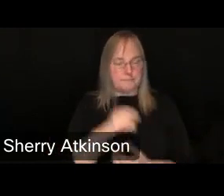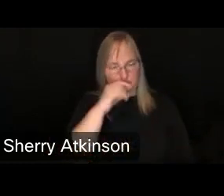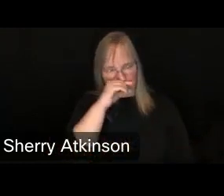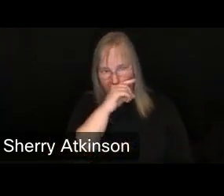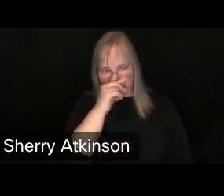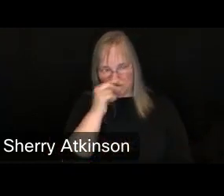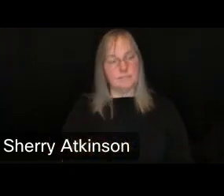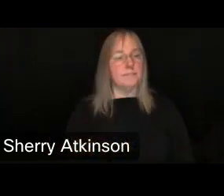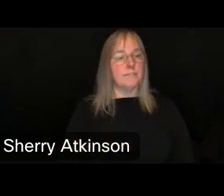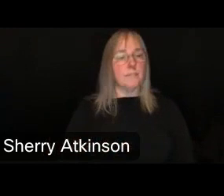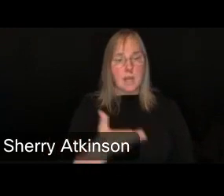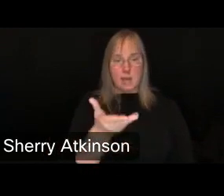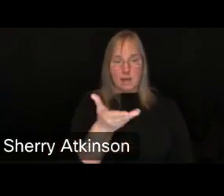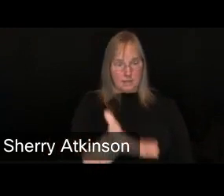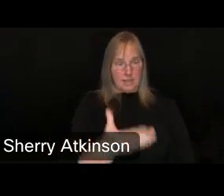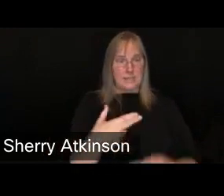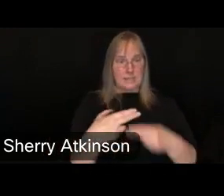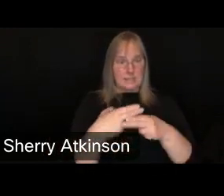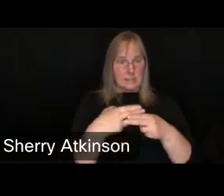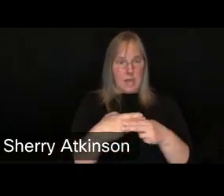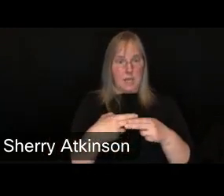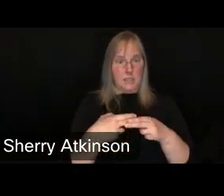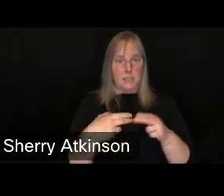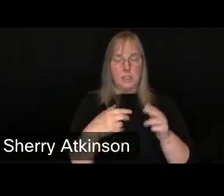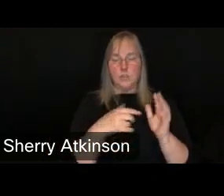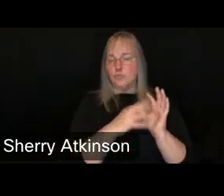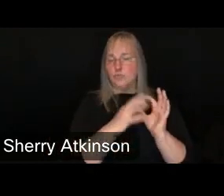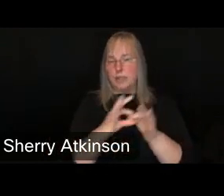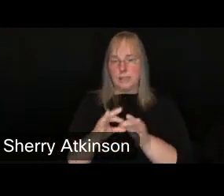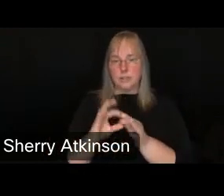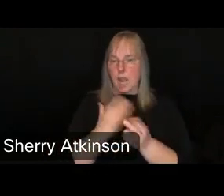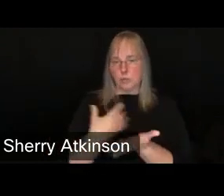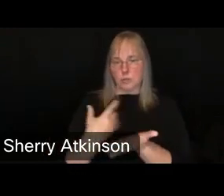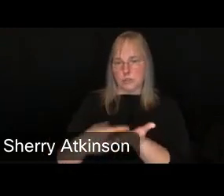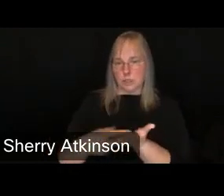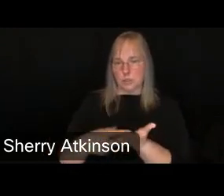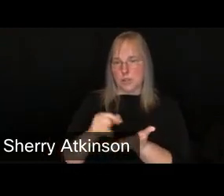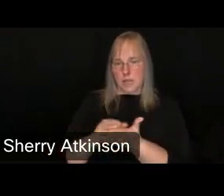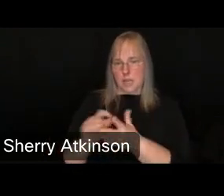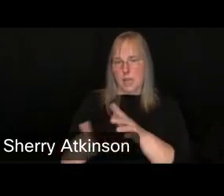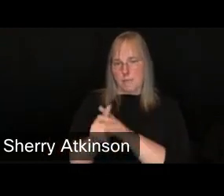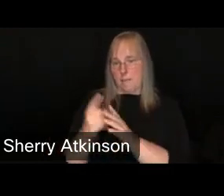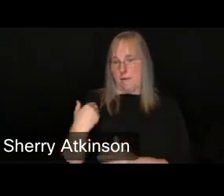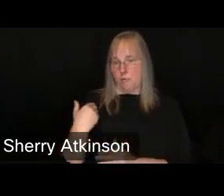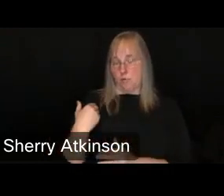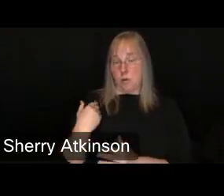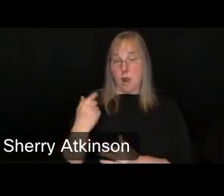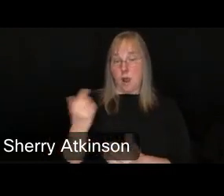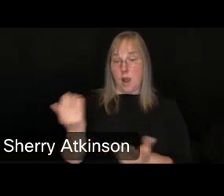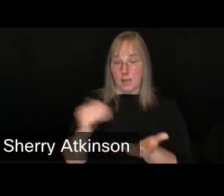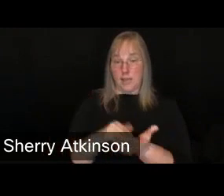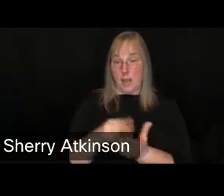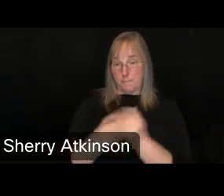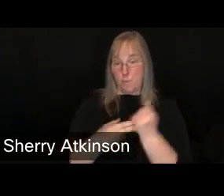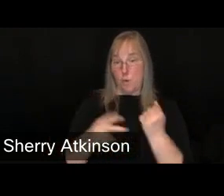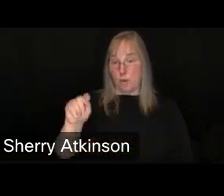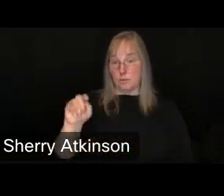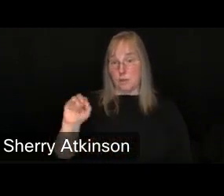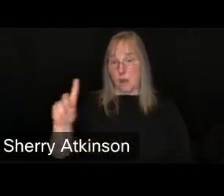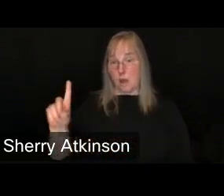Now, this is related to a discussion that's made earlier. I think, again, both Todd and